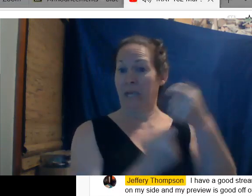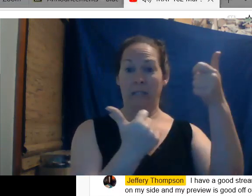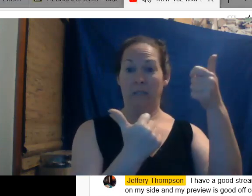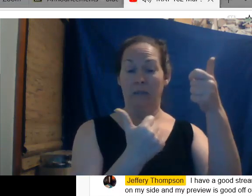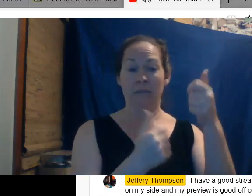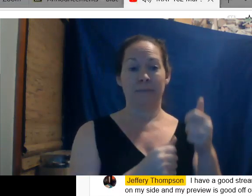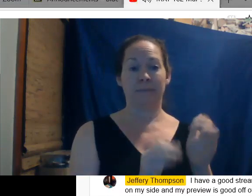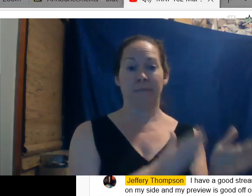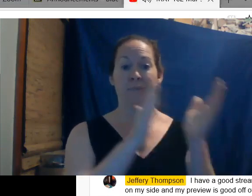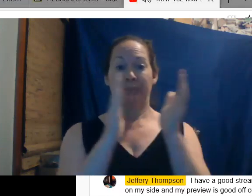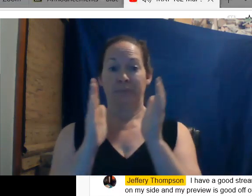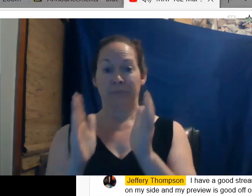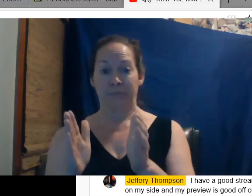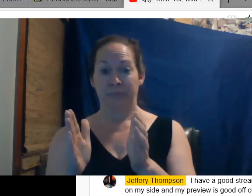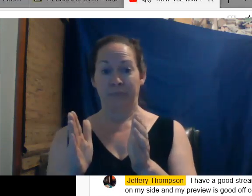out.